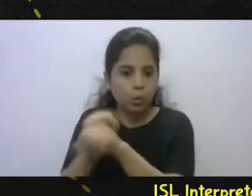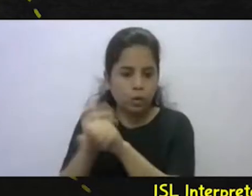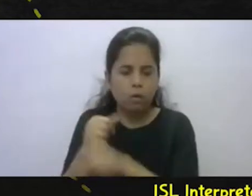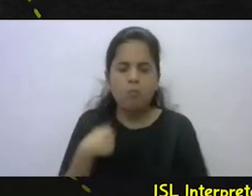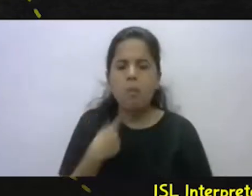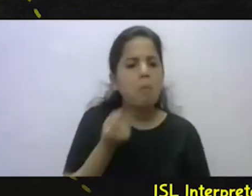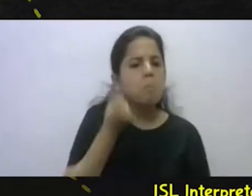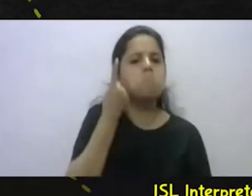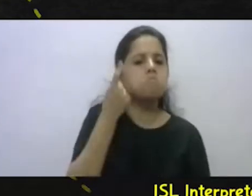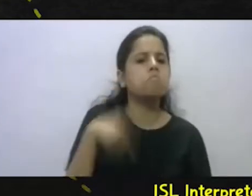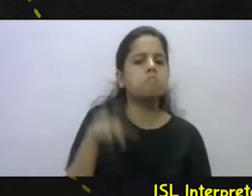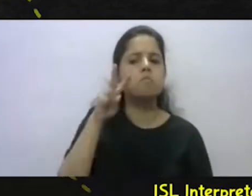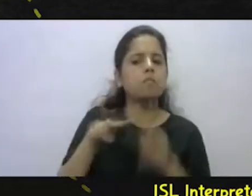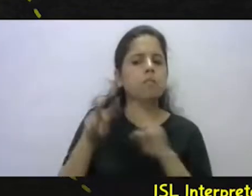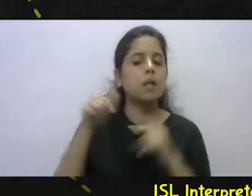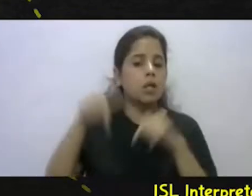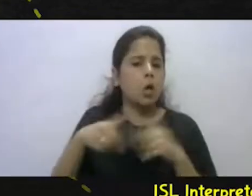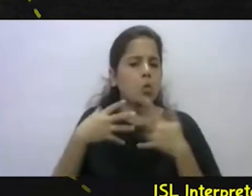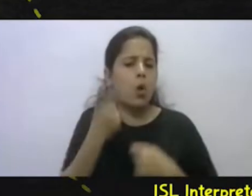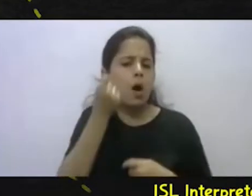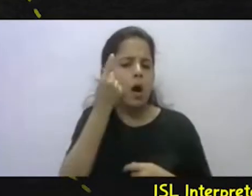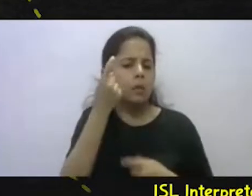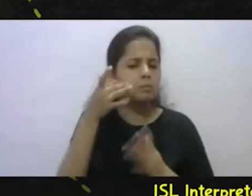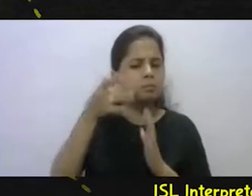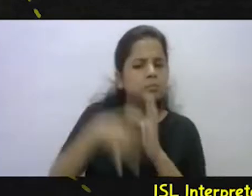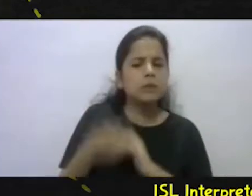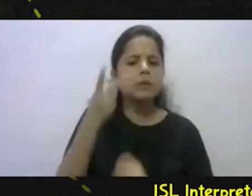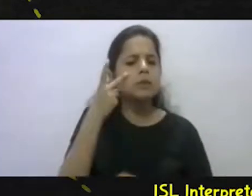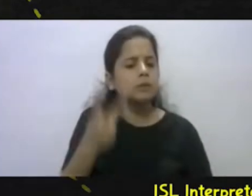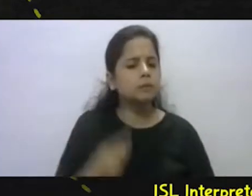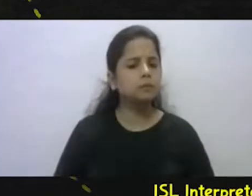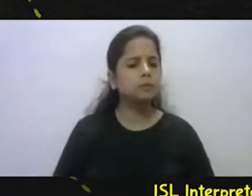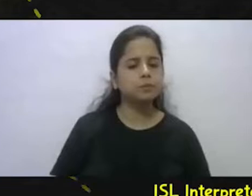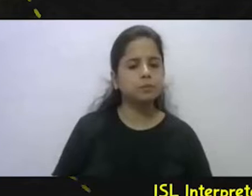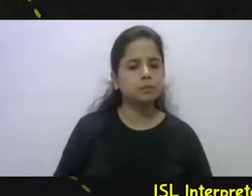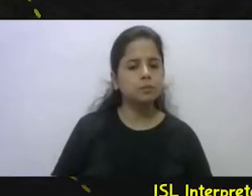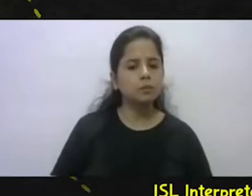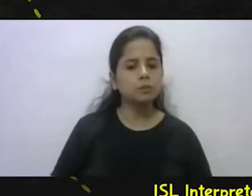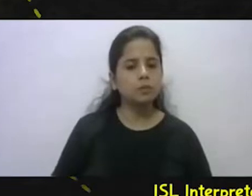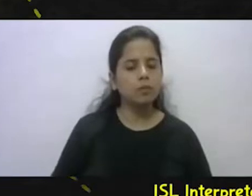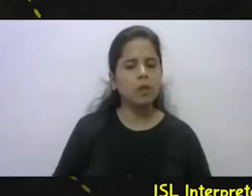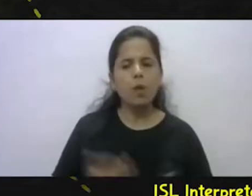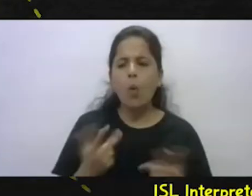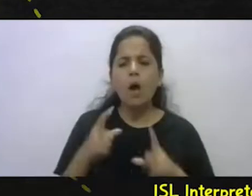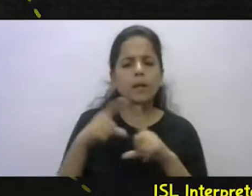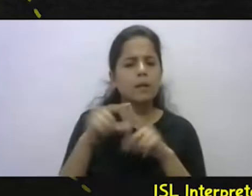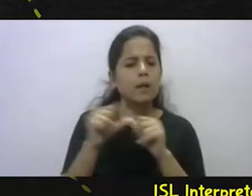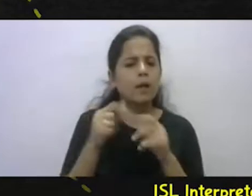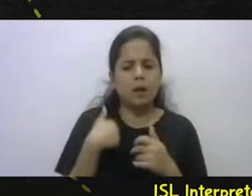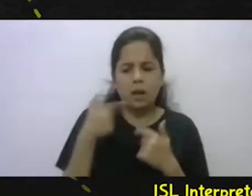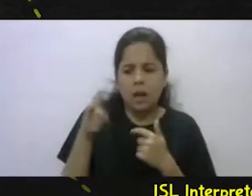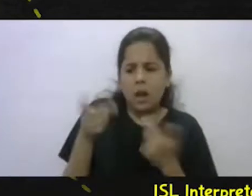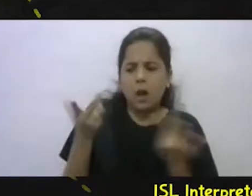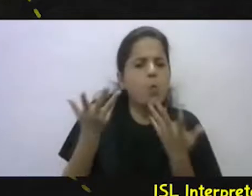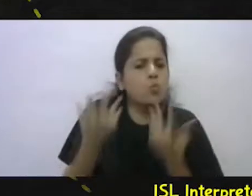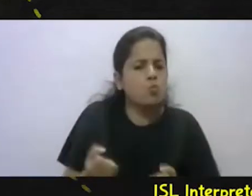want to explore today and understand it, that what are the kind of data we are looking for, and